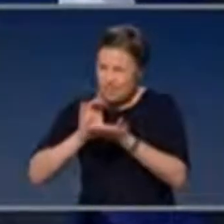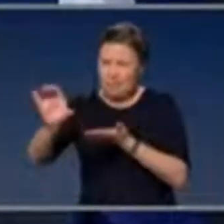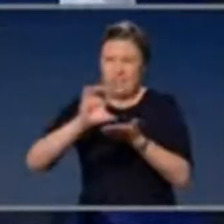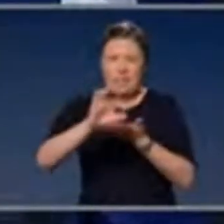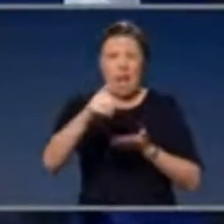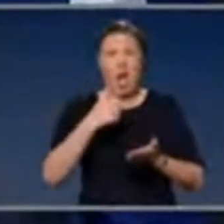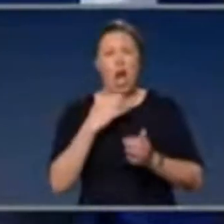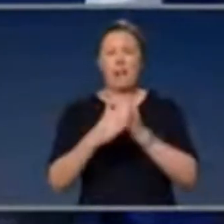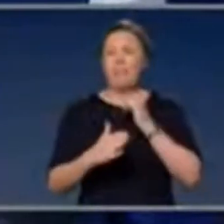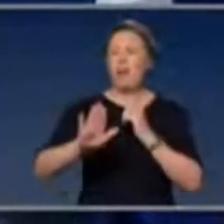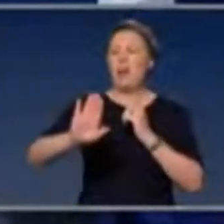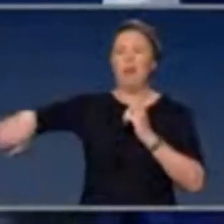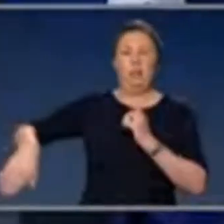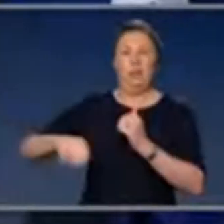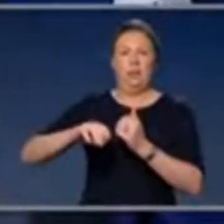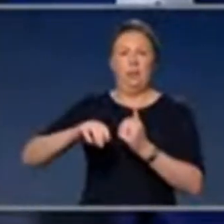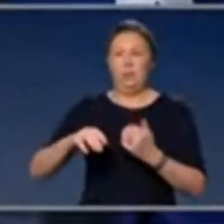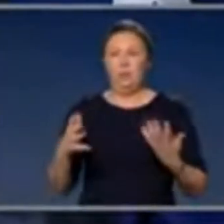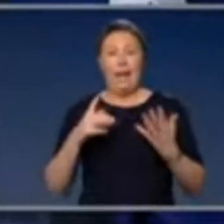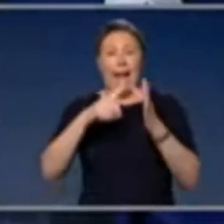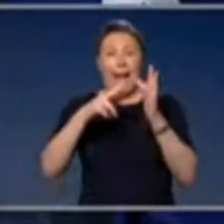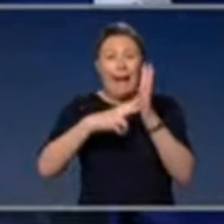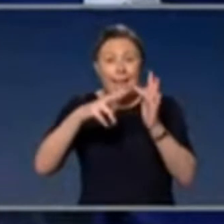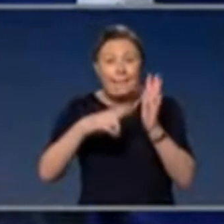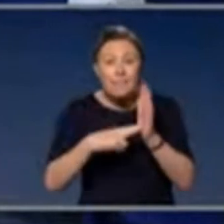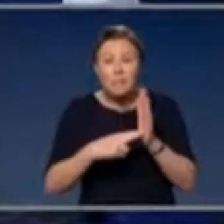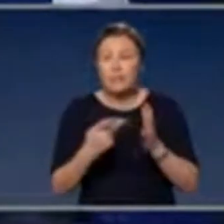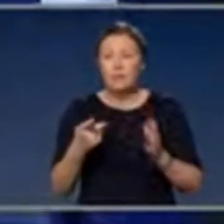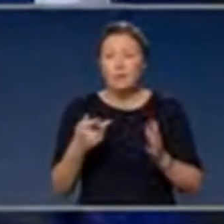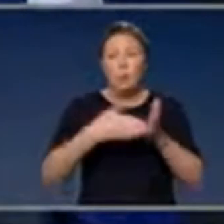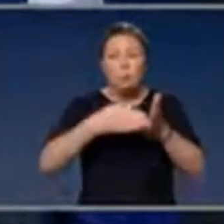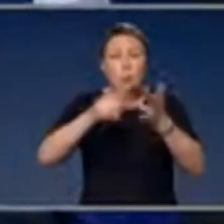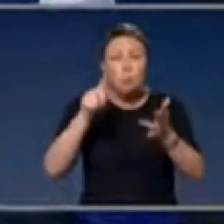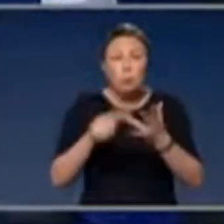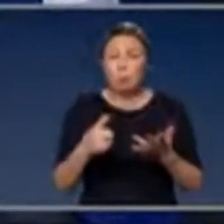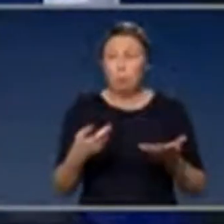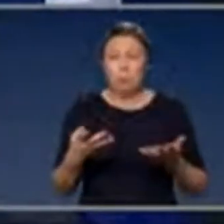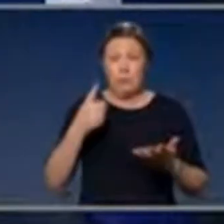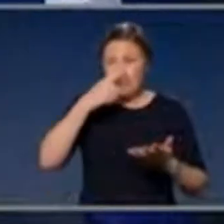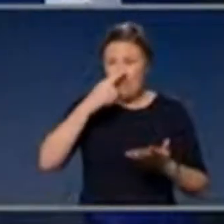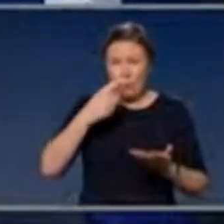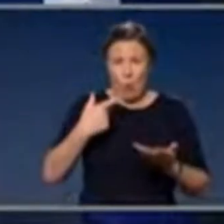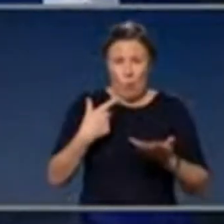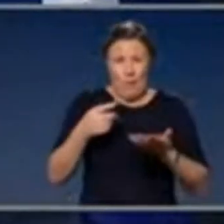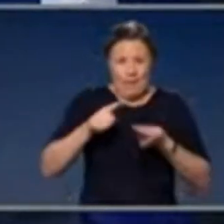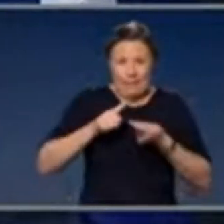directly in everything from feeding animals in zoos to ensuring that we're